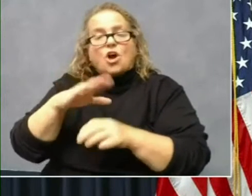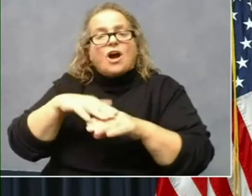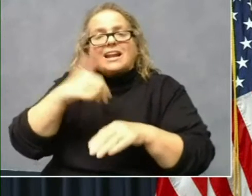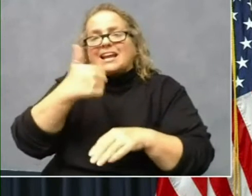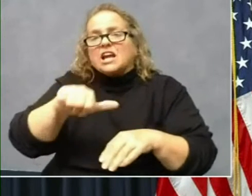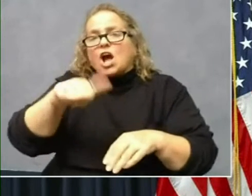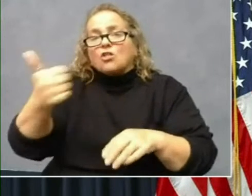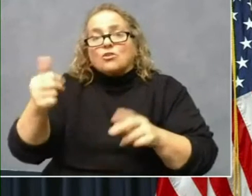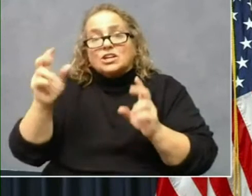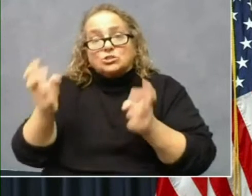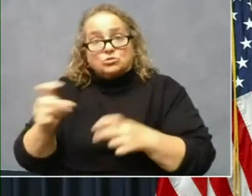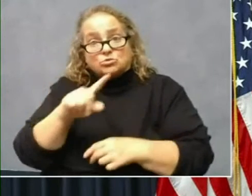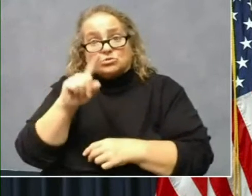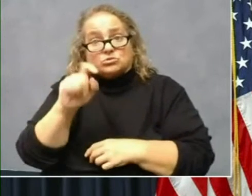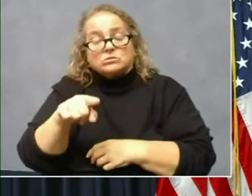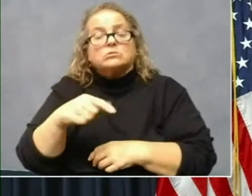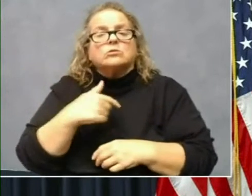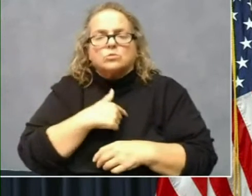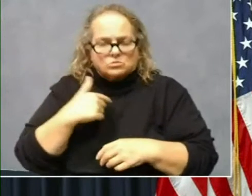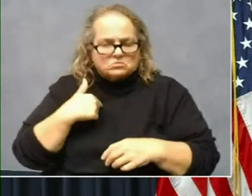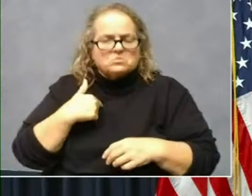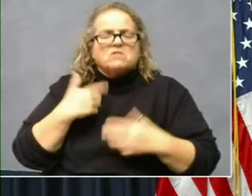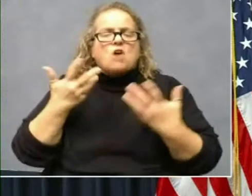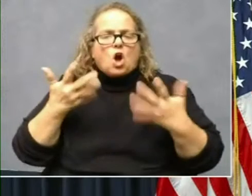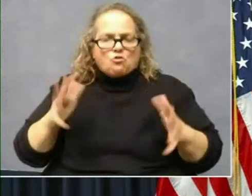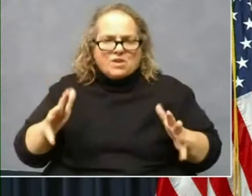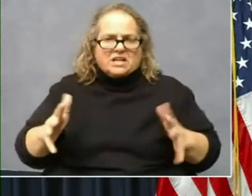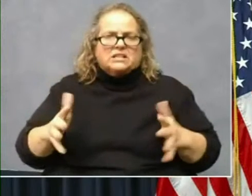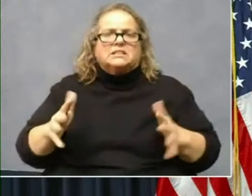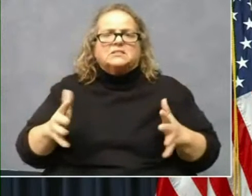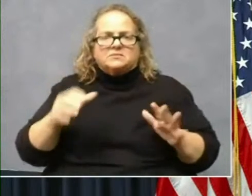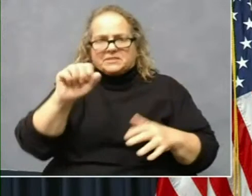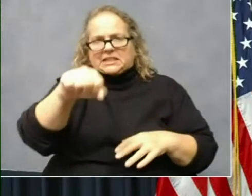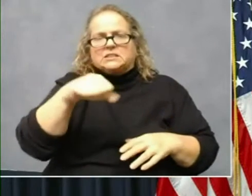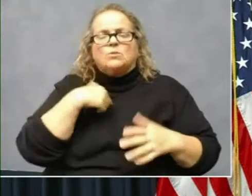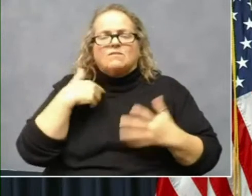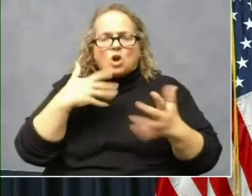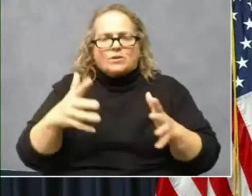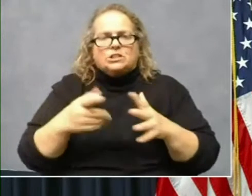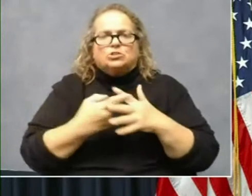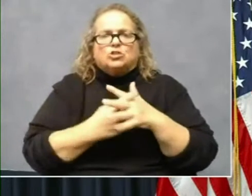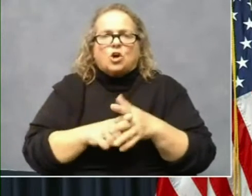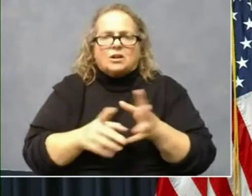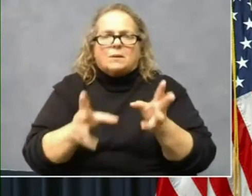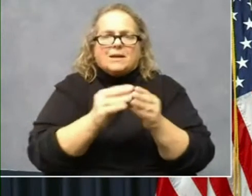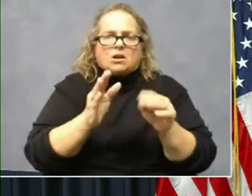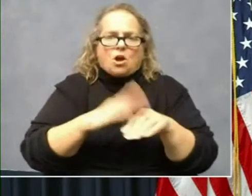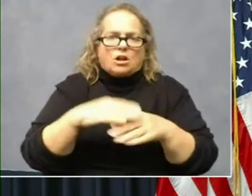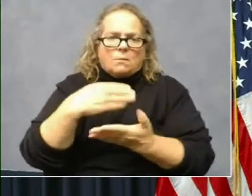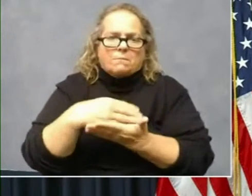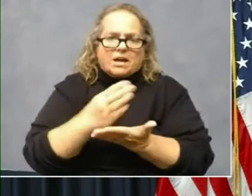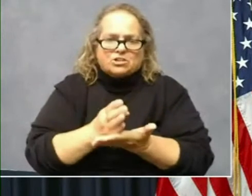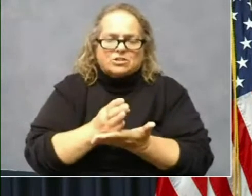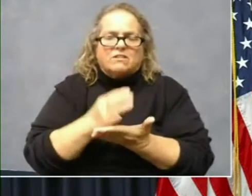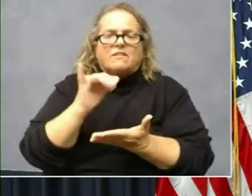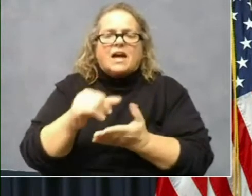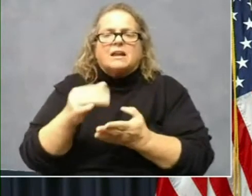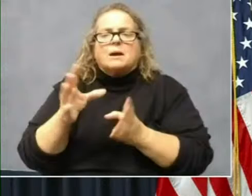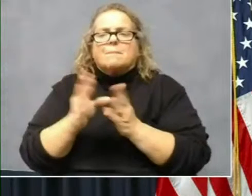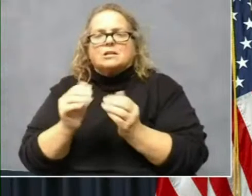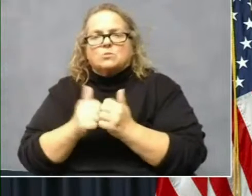We've already started meeting on the budget, and that's included meetings with myself and legislative